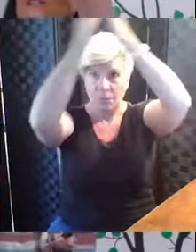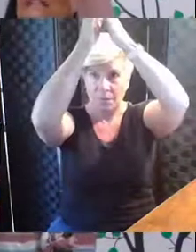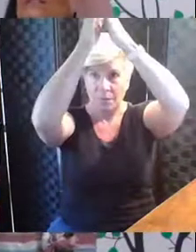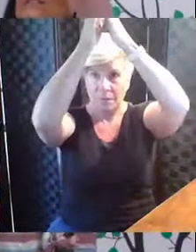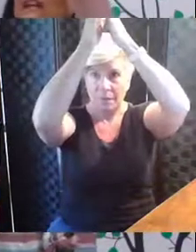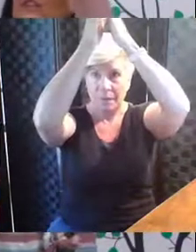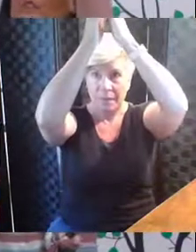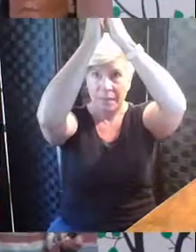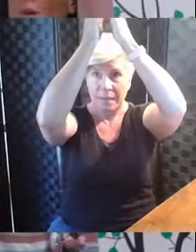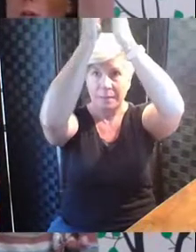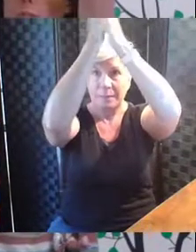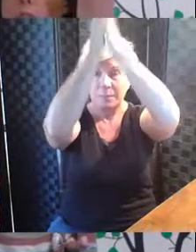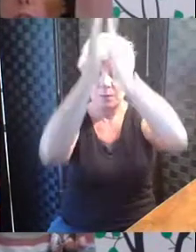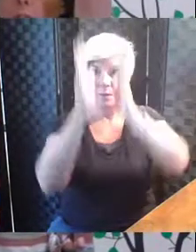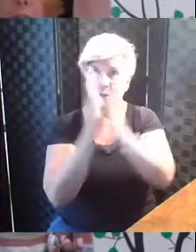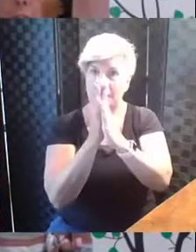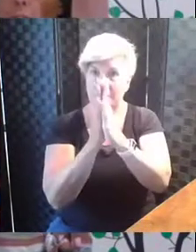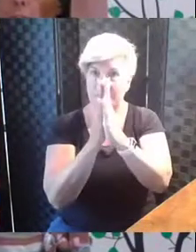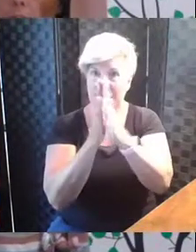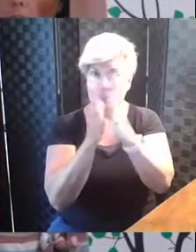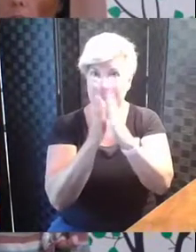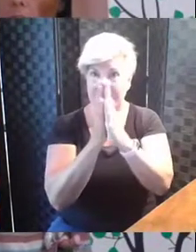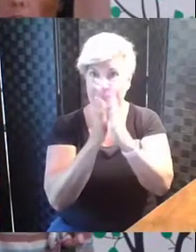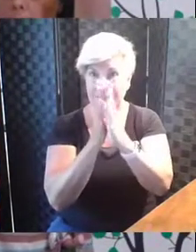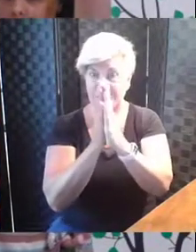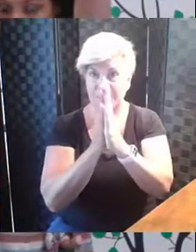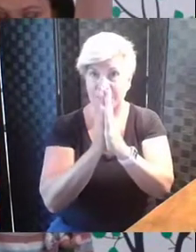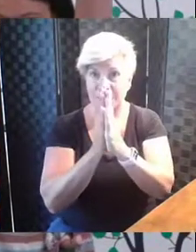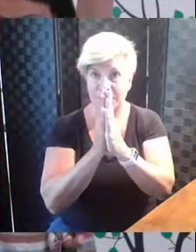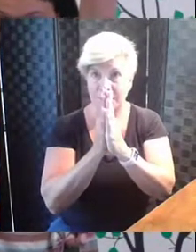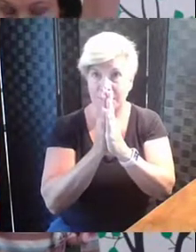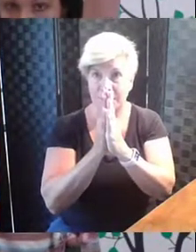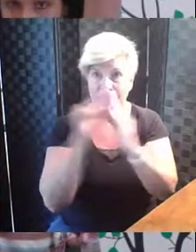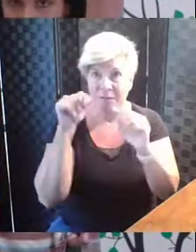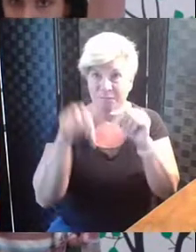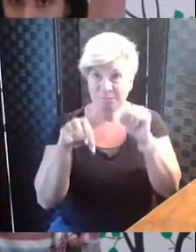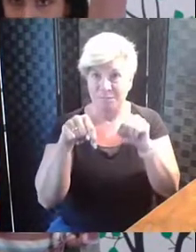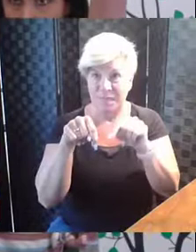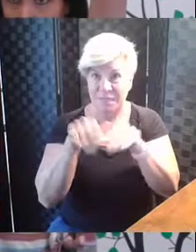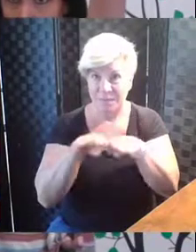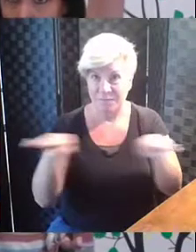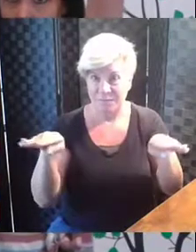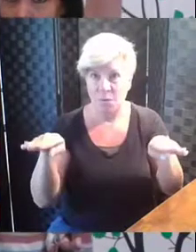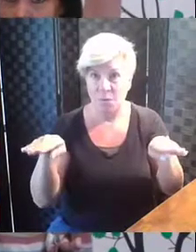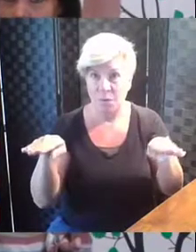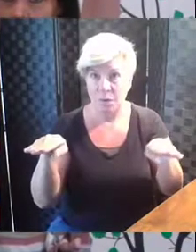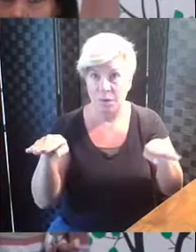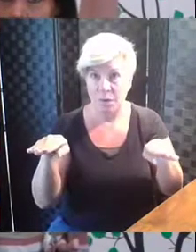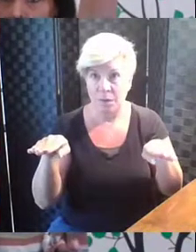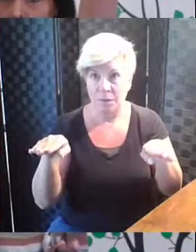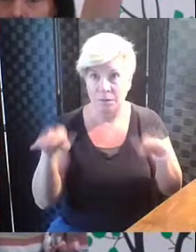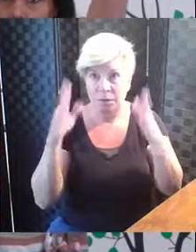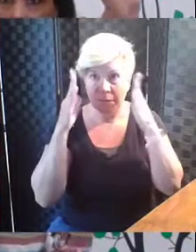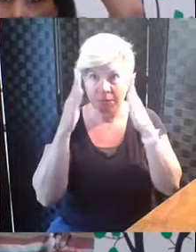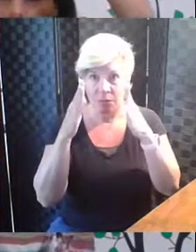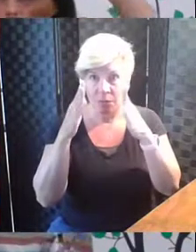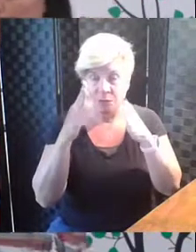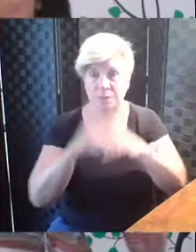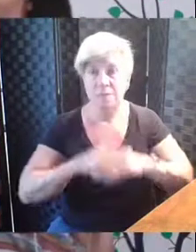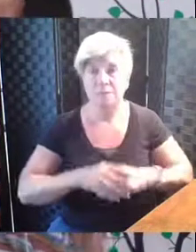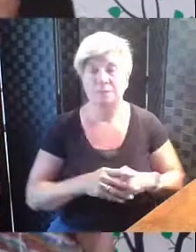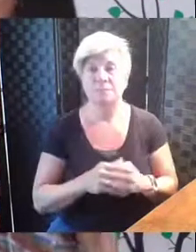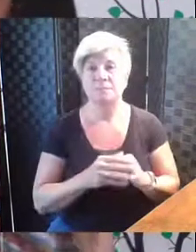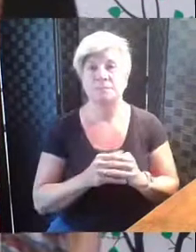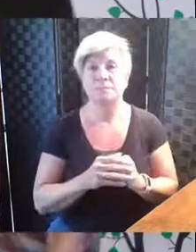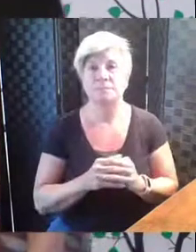you're going to even touch the palms of your hands, and your feet are going to be planted. Okay, so you may have to focus on one spot ahead of you